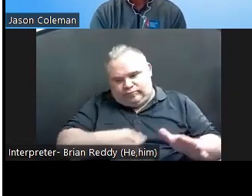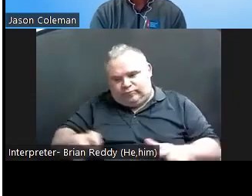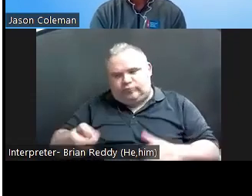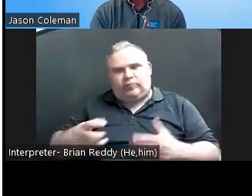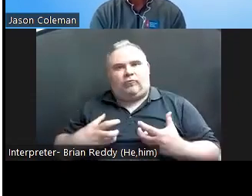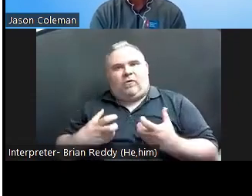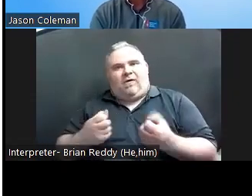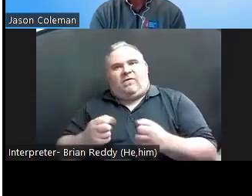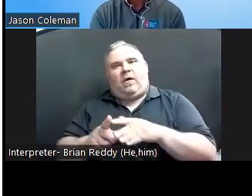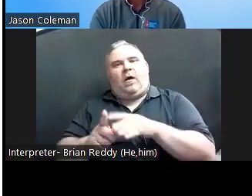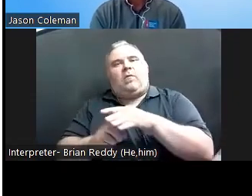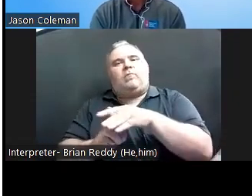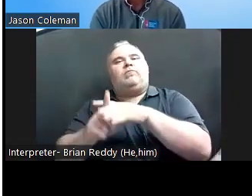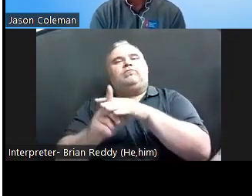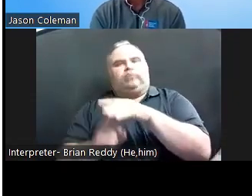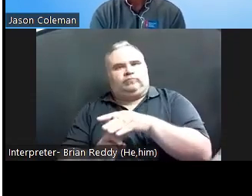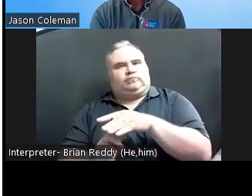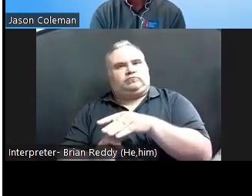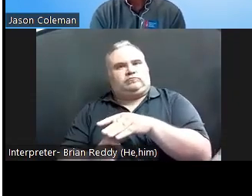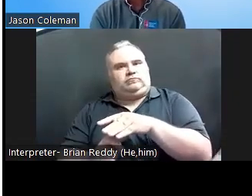recovery. As you heard in Vanessa's story,